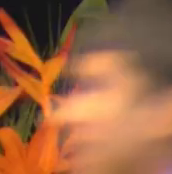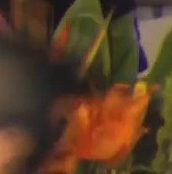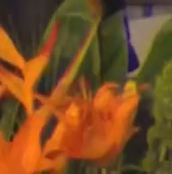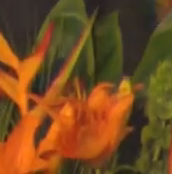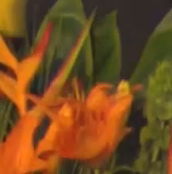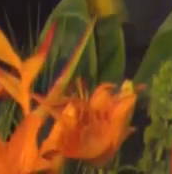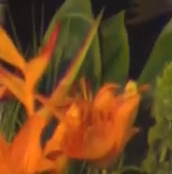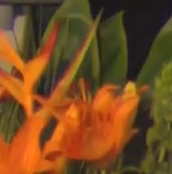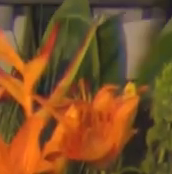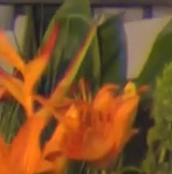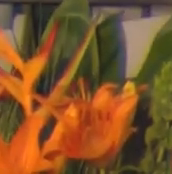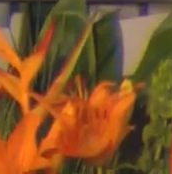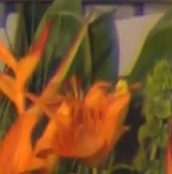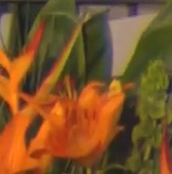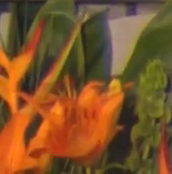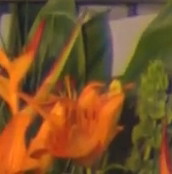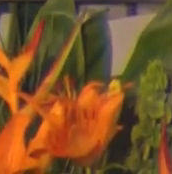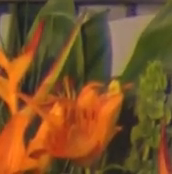Shi Lu.